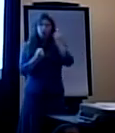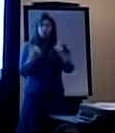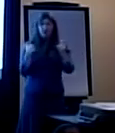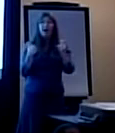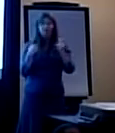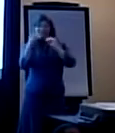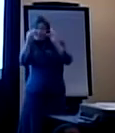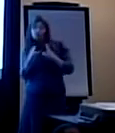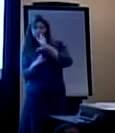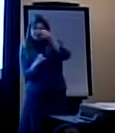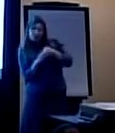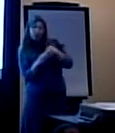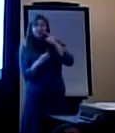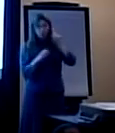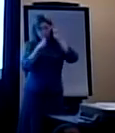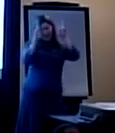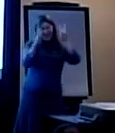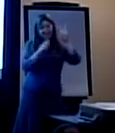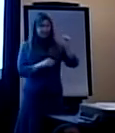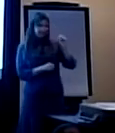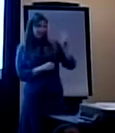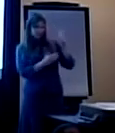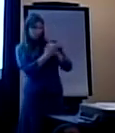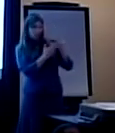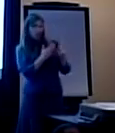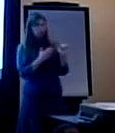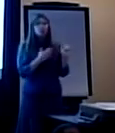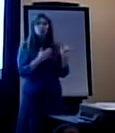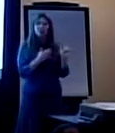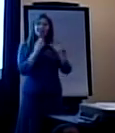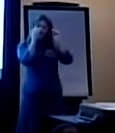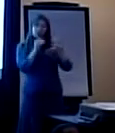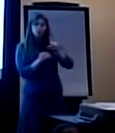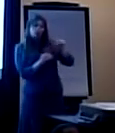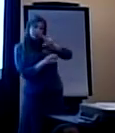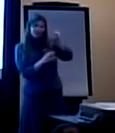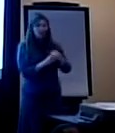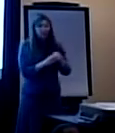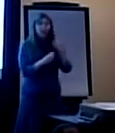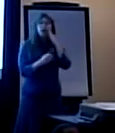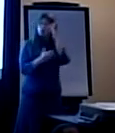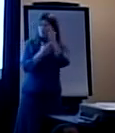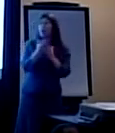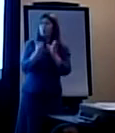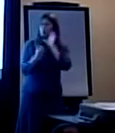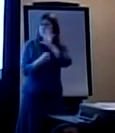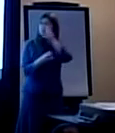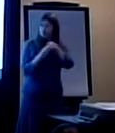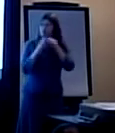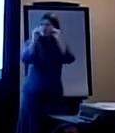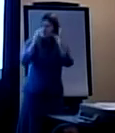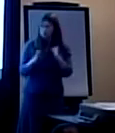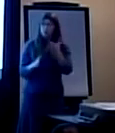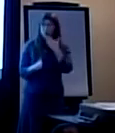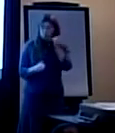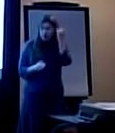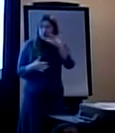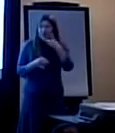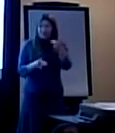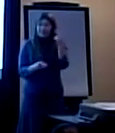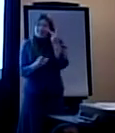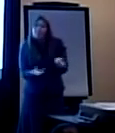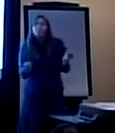and teachers involved in the creation of these programs. And many program software companies are doing this. I'm sure yours is. More of that.